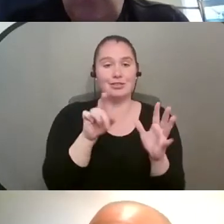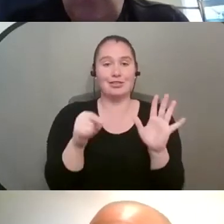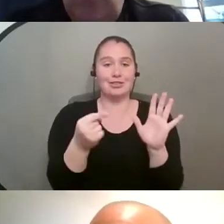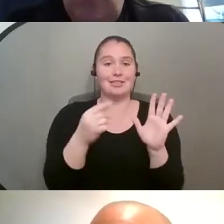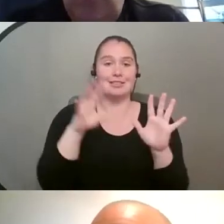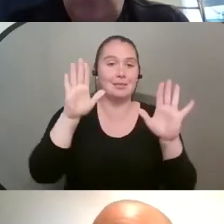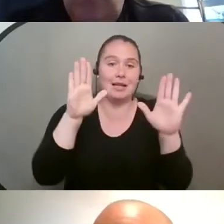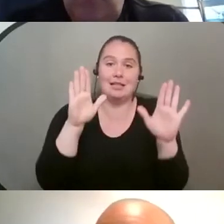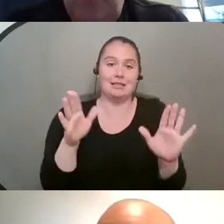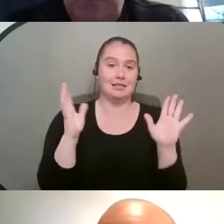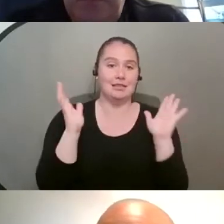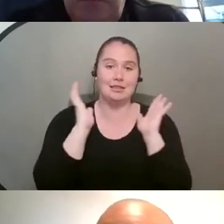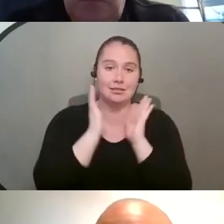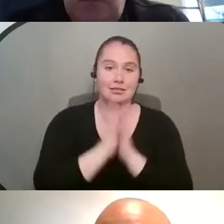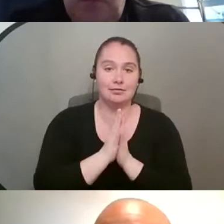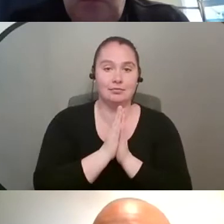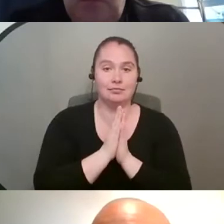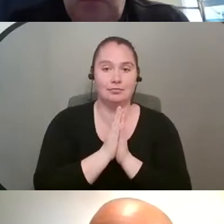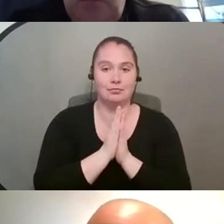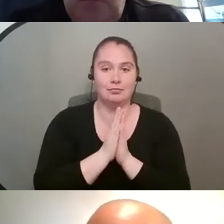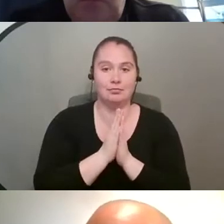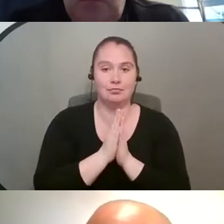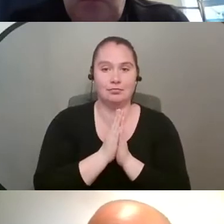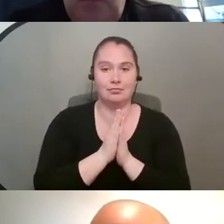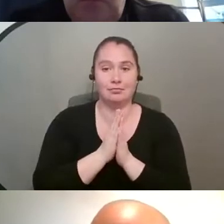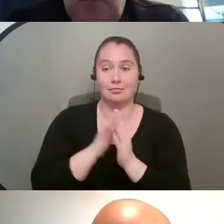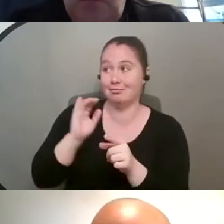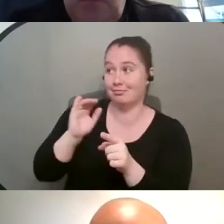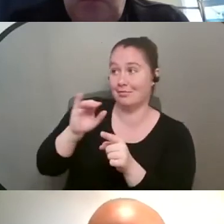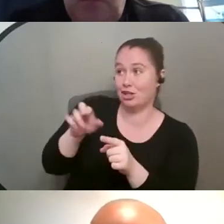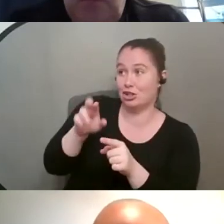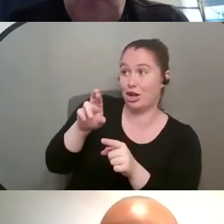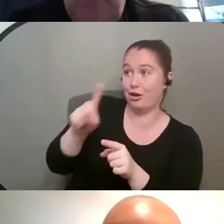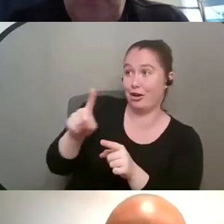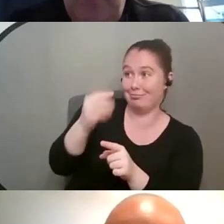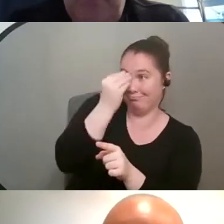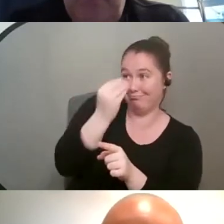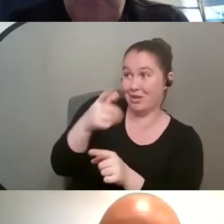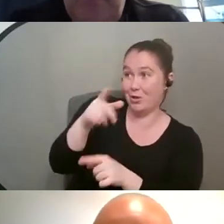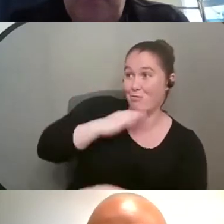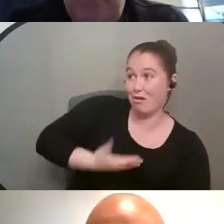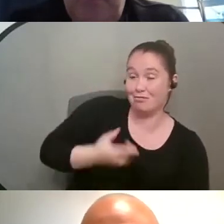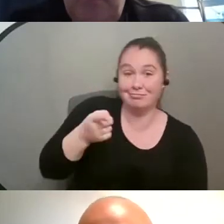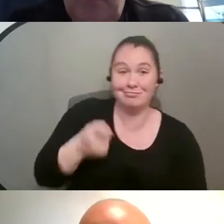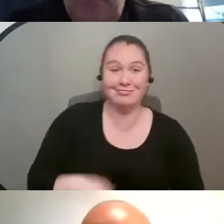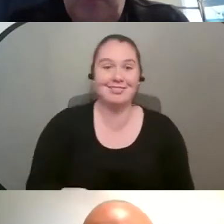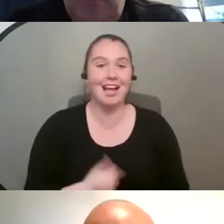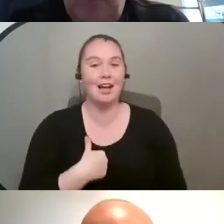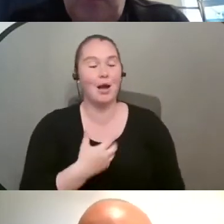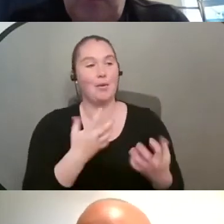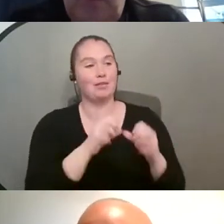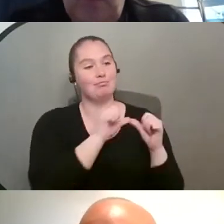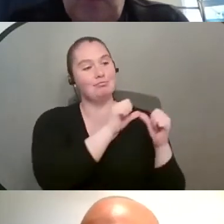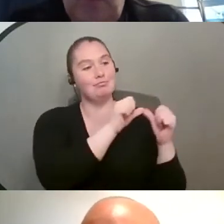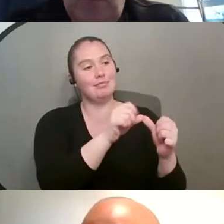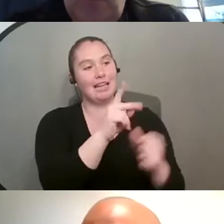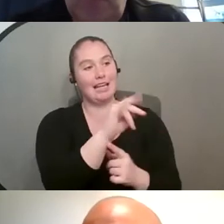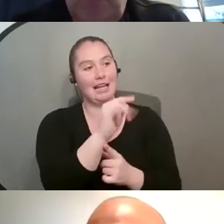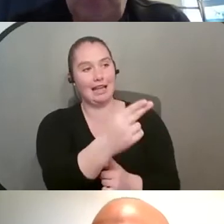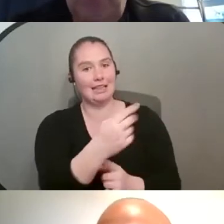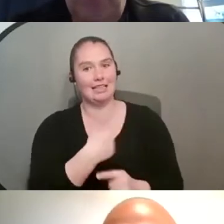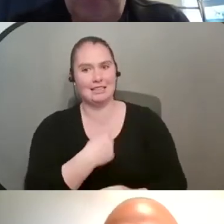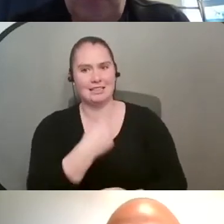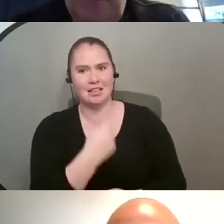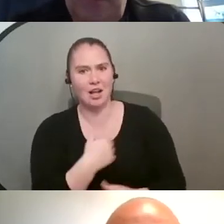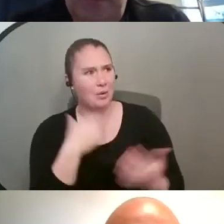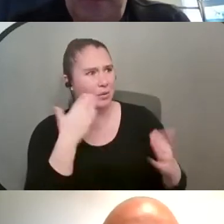amazing. Hey, Jared, you're welcome. And I just wanted to kind of piggyback off of what Keith said. I don't know if y'all can hear me.